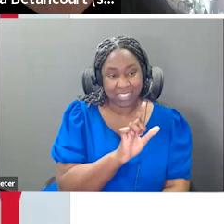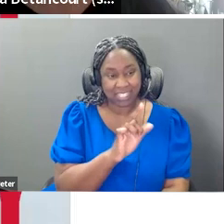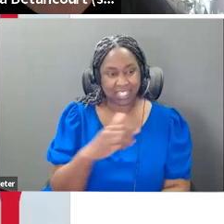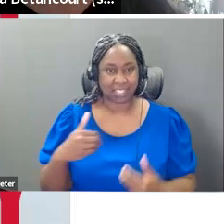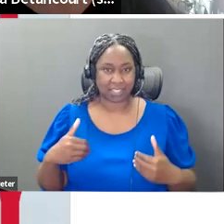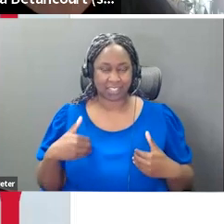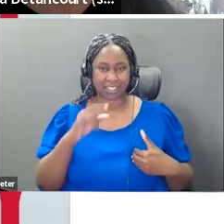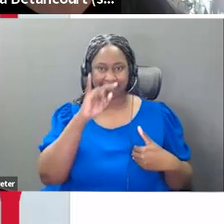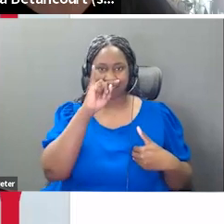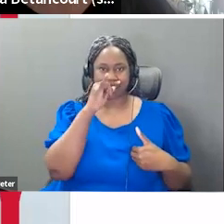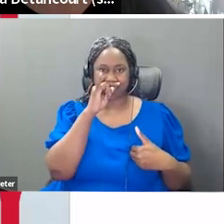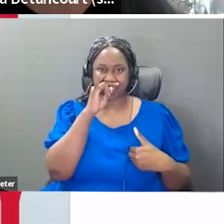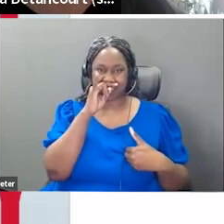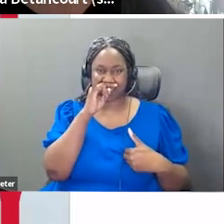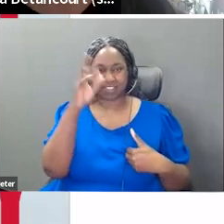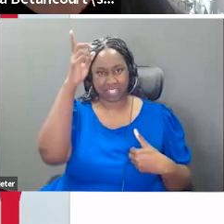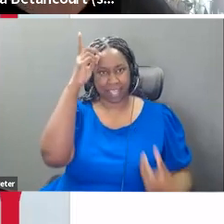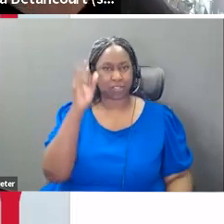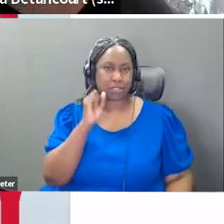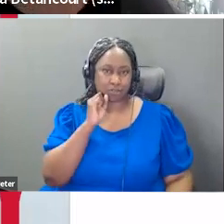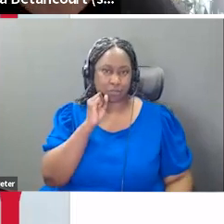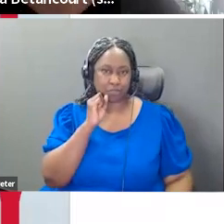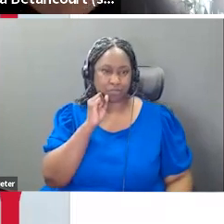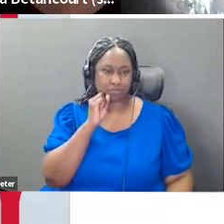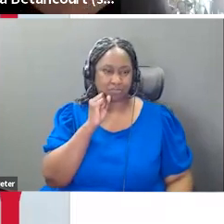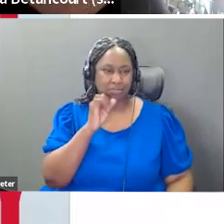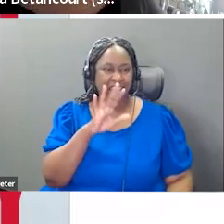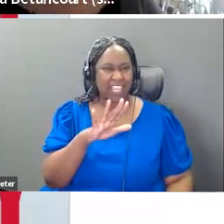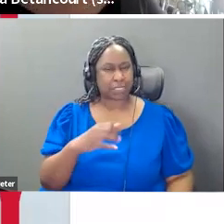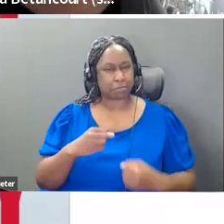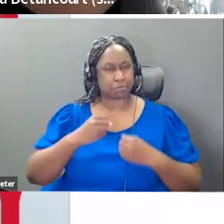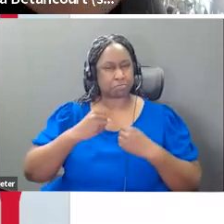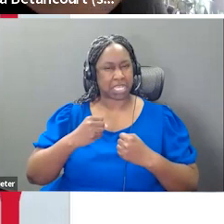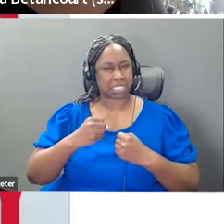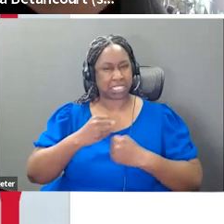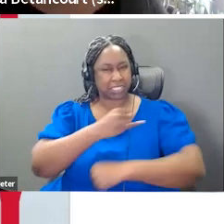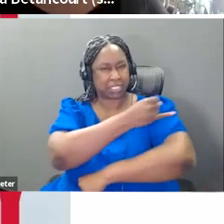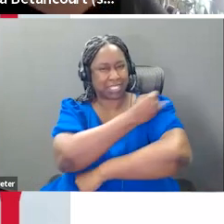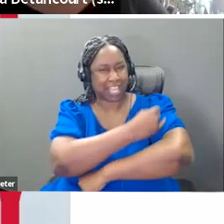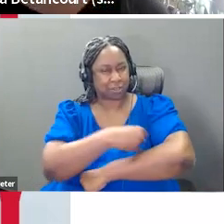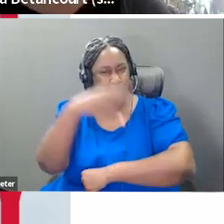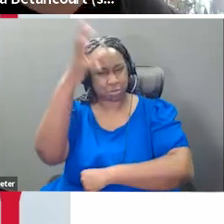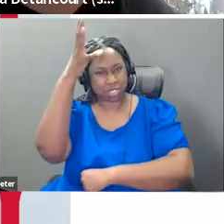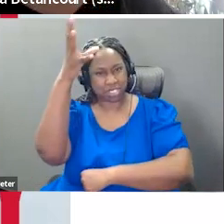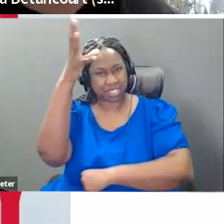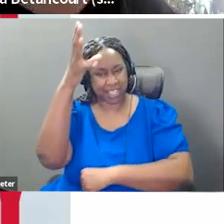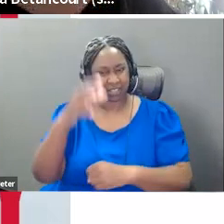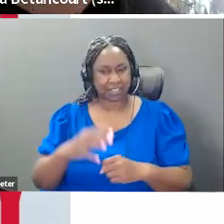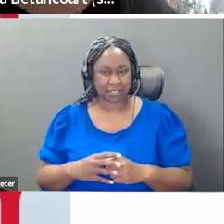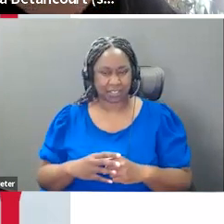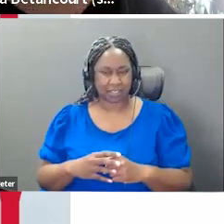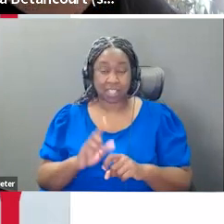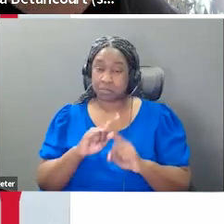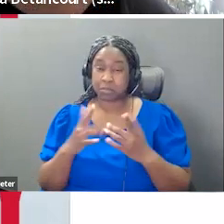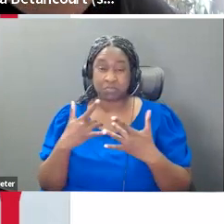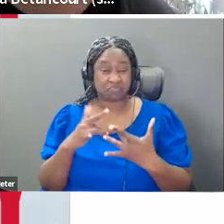young kid with Down syndrome and his very sort of like masculine tattooed dad. But we often don't